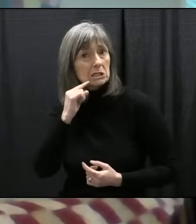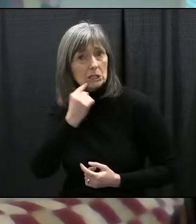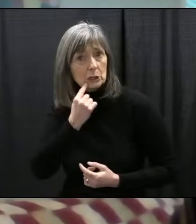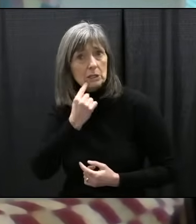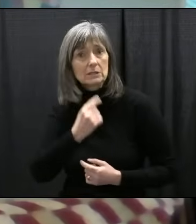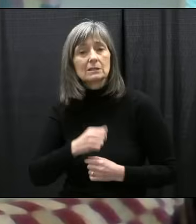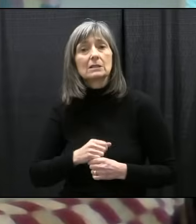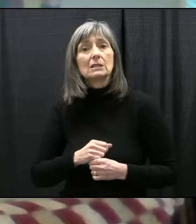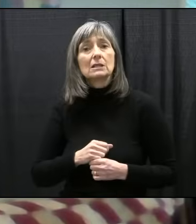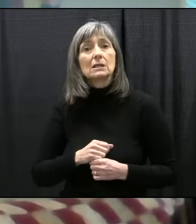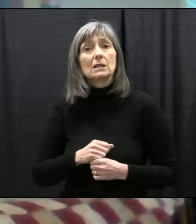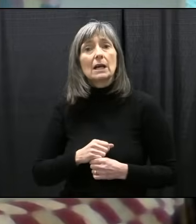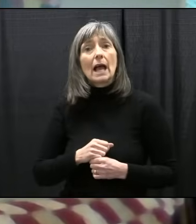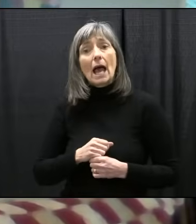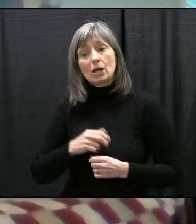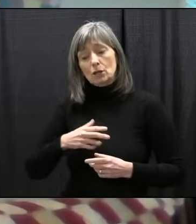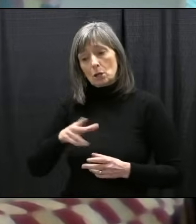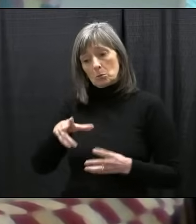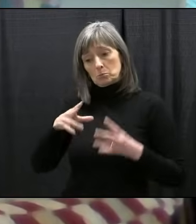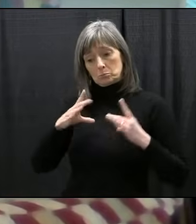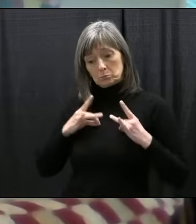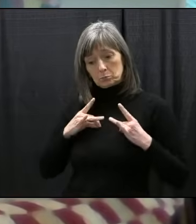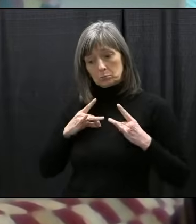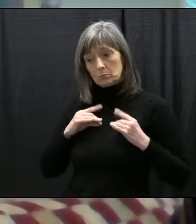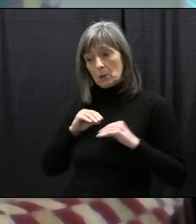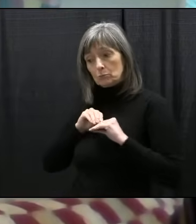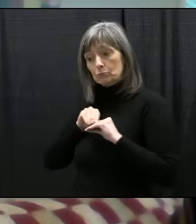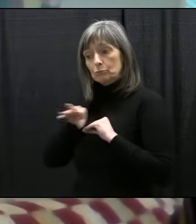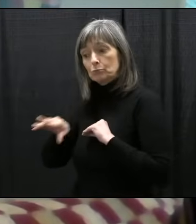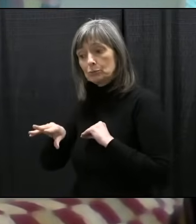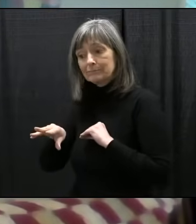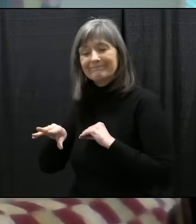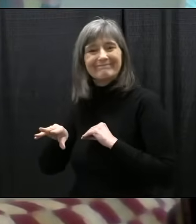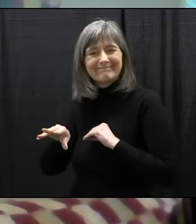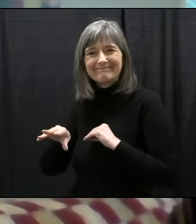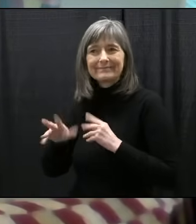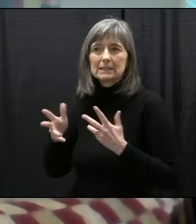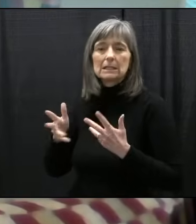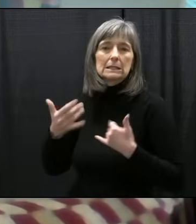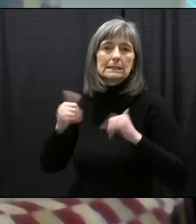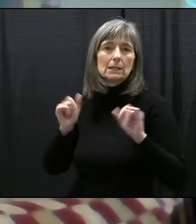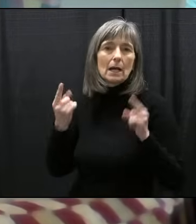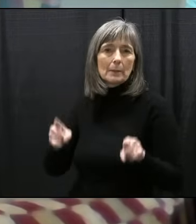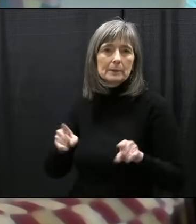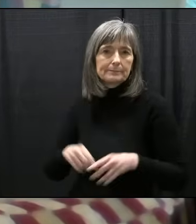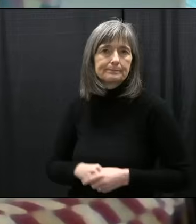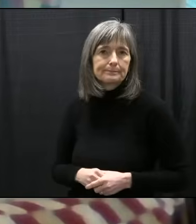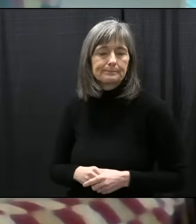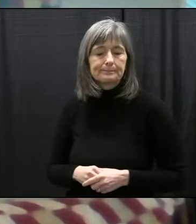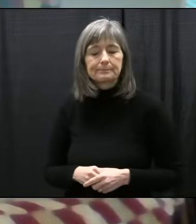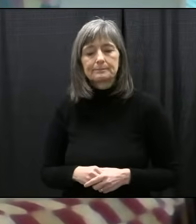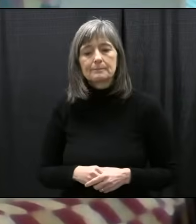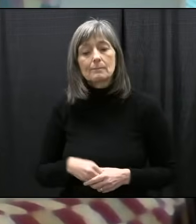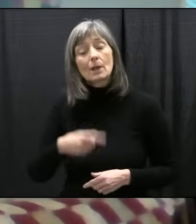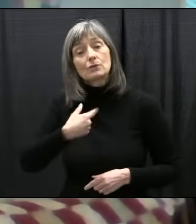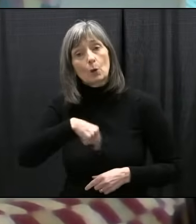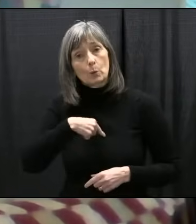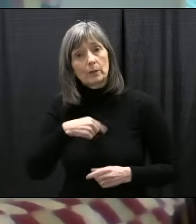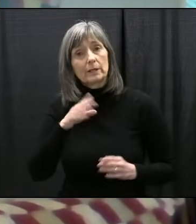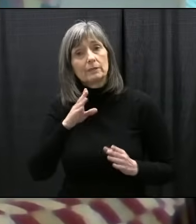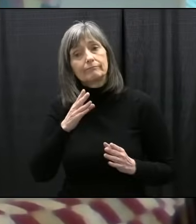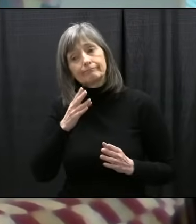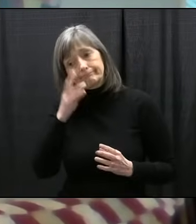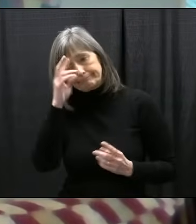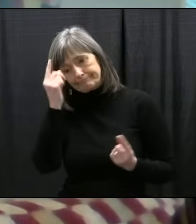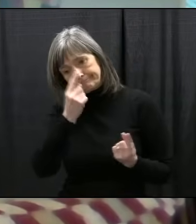against acquiring and transmitting COVID-19, especially with Omicron. We have developed a plan to adjust restrictions based on a